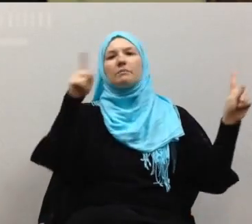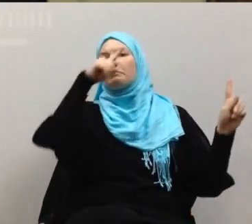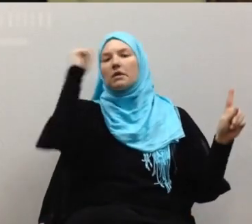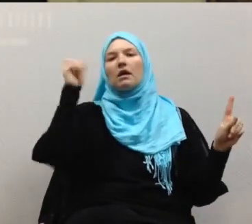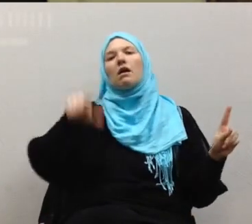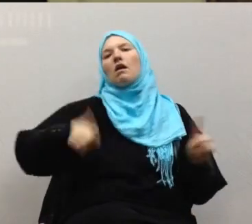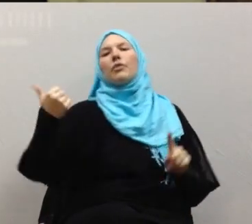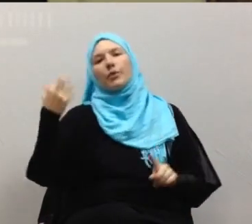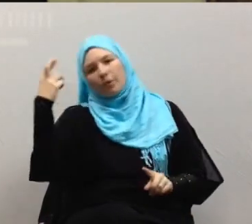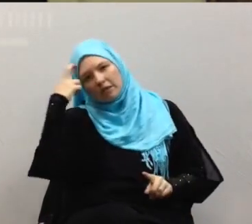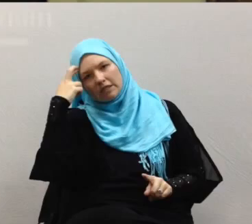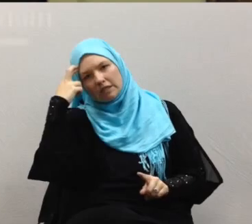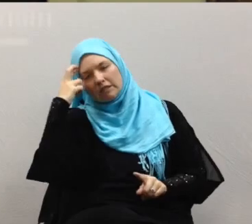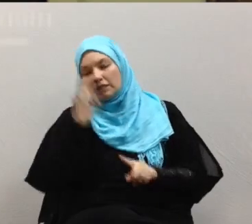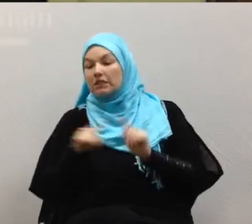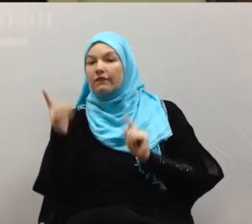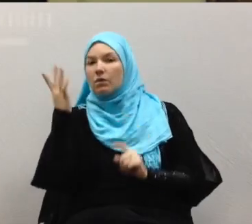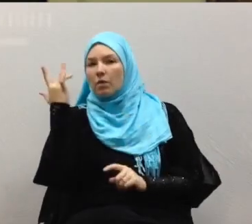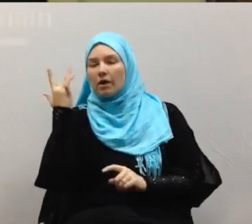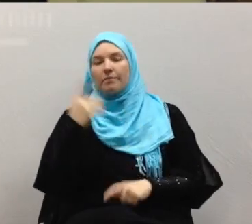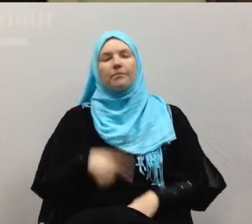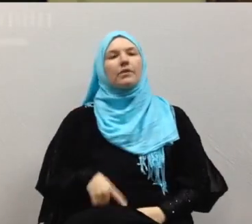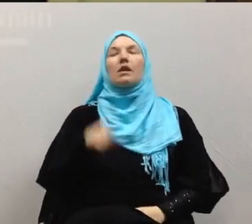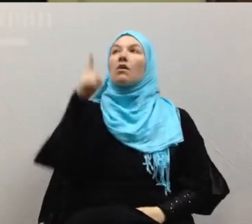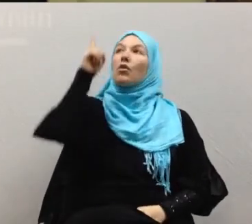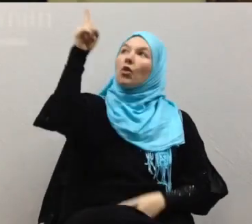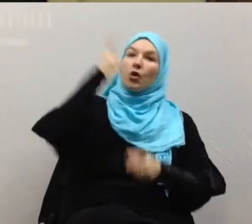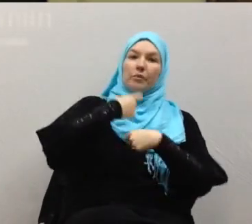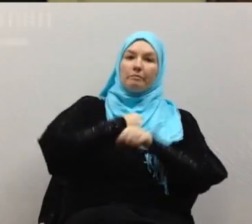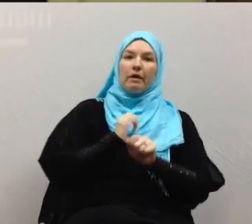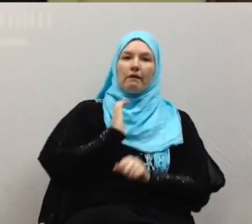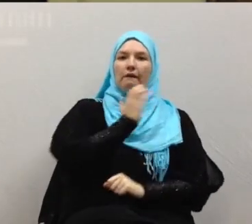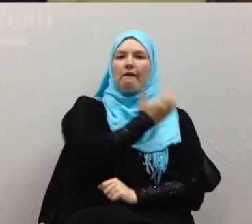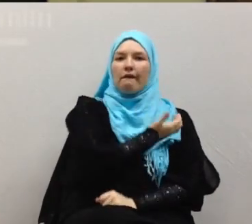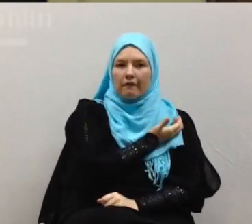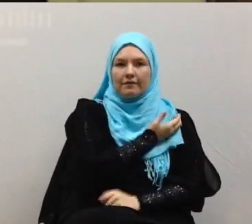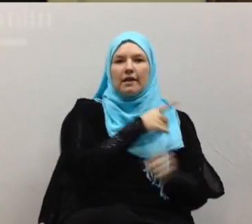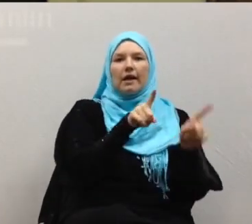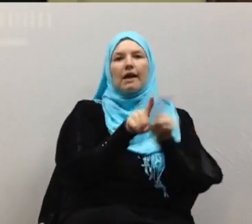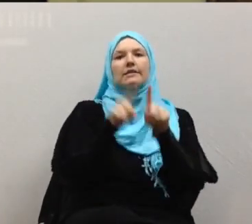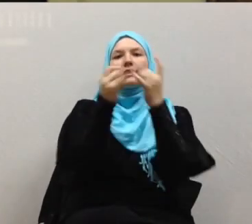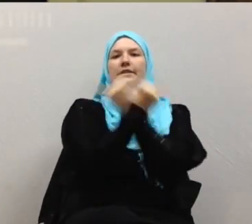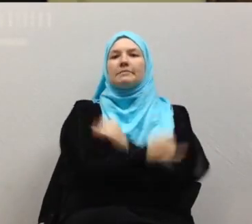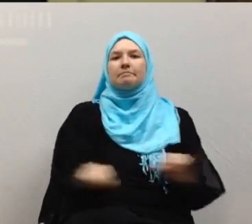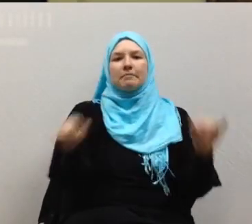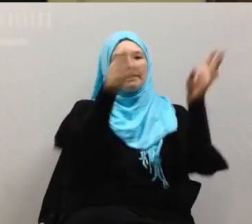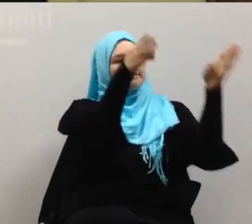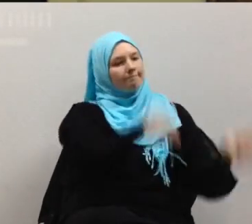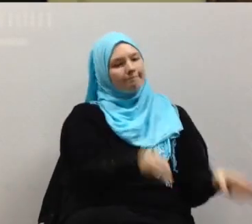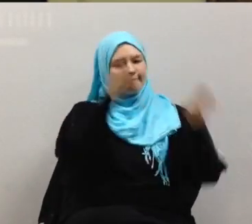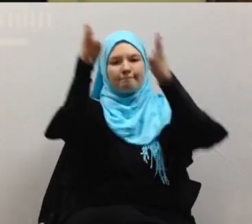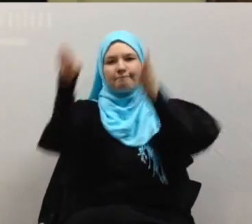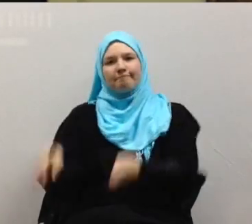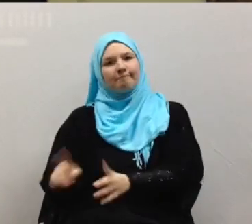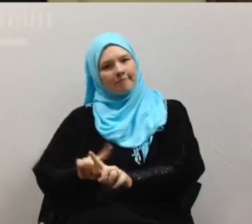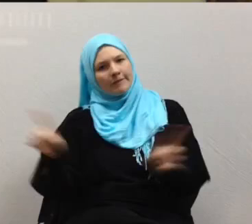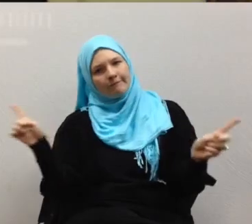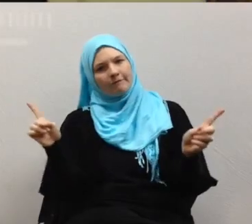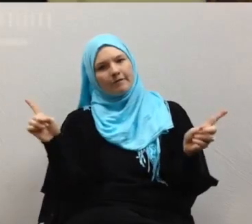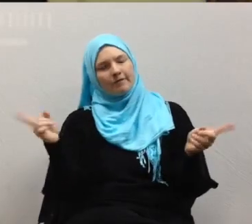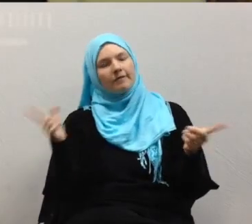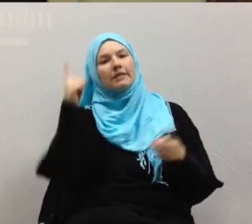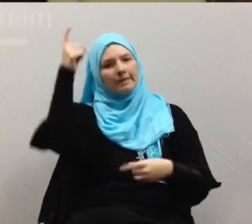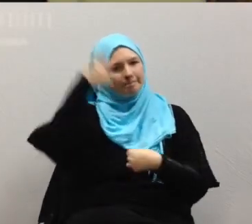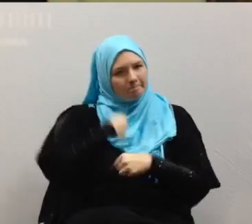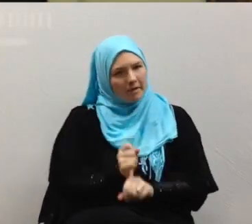reasons. We are created as independent individual agents.